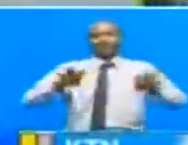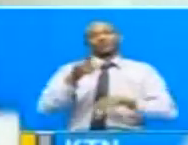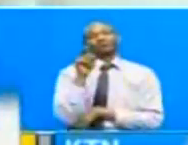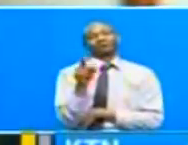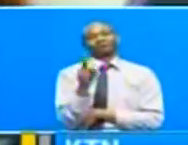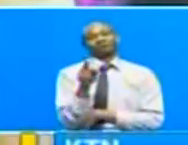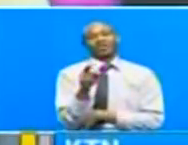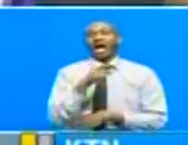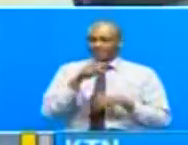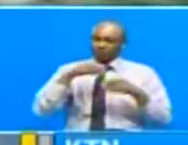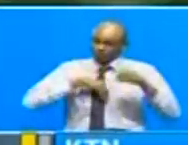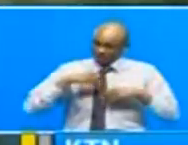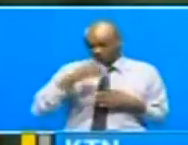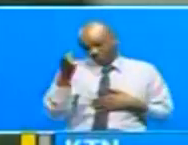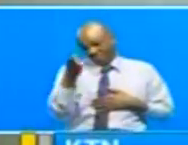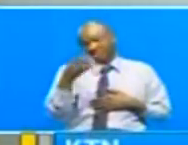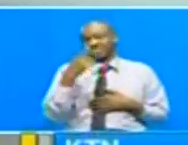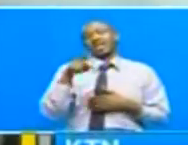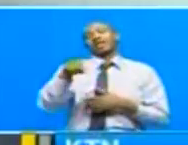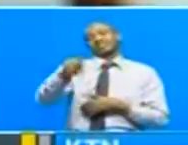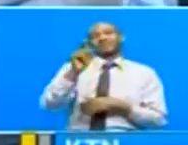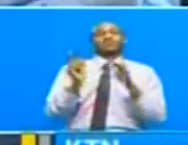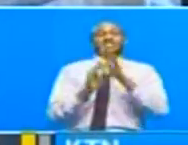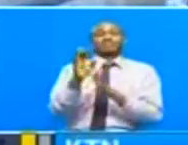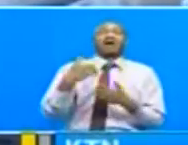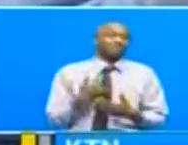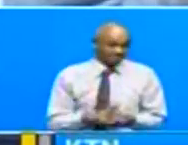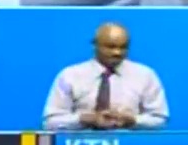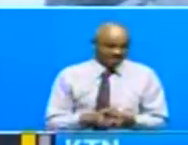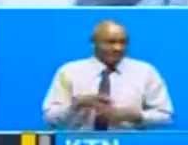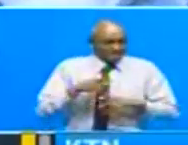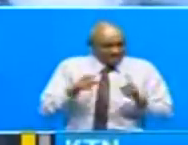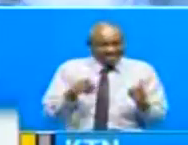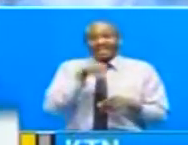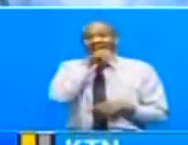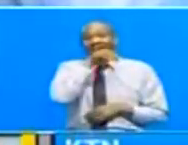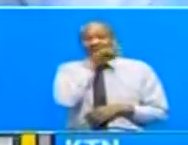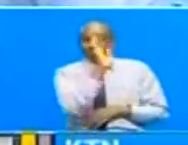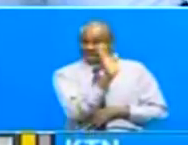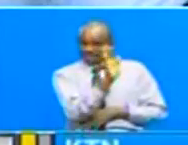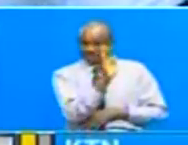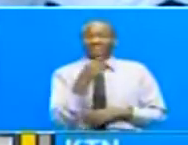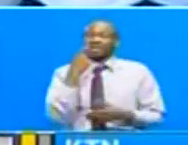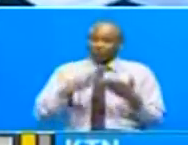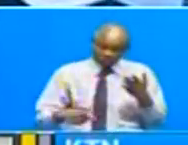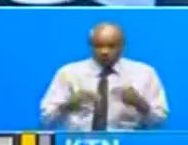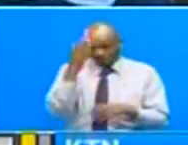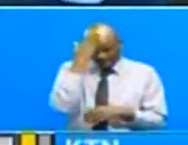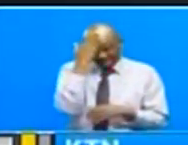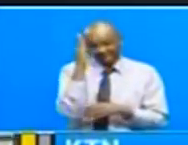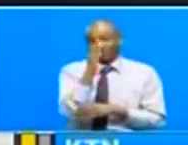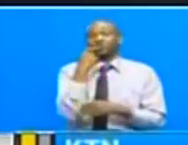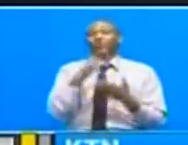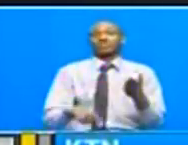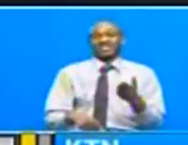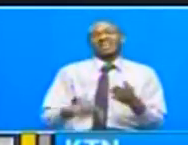Waiguru over the corruption allegations that have rocked her ministry. But court leader Raila Odinga threw a spanner in the works late Monday afternoon,